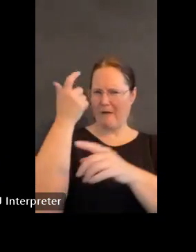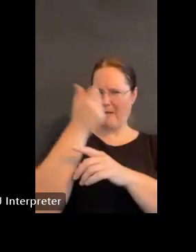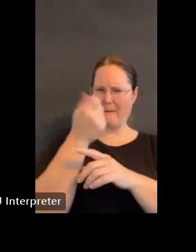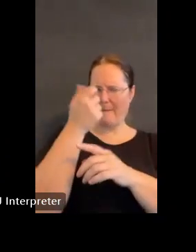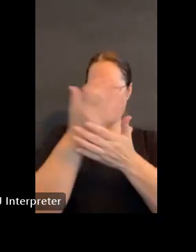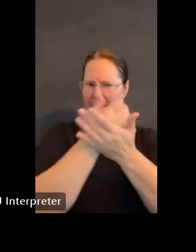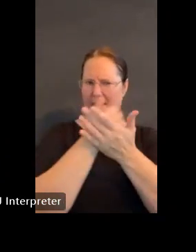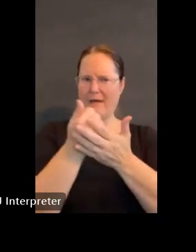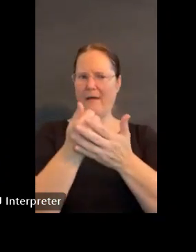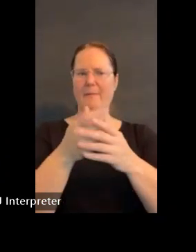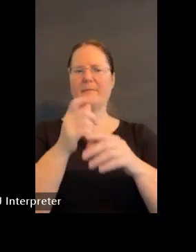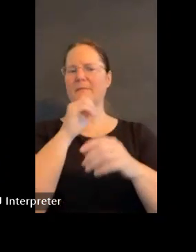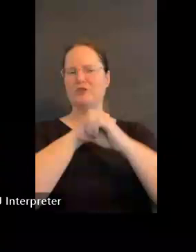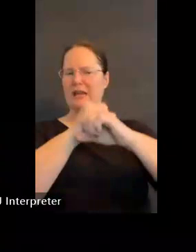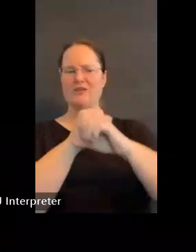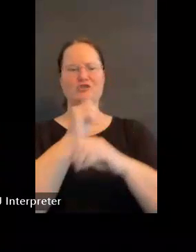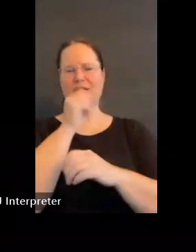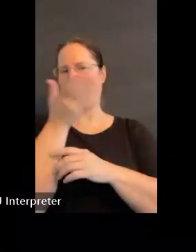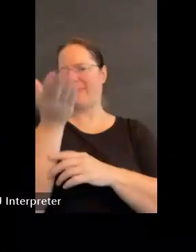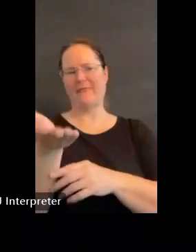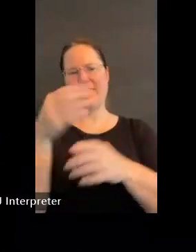time.